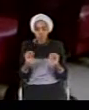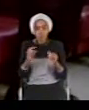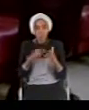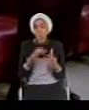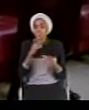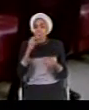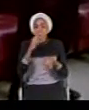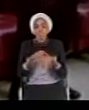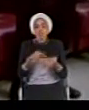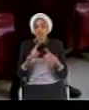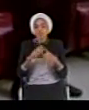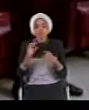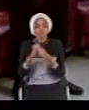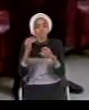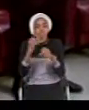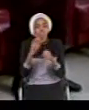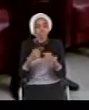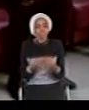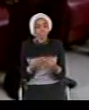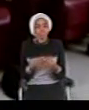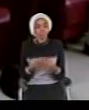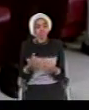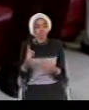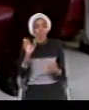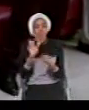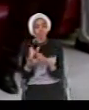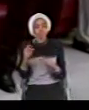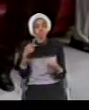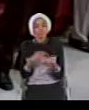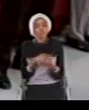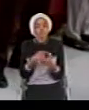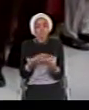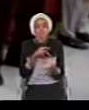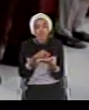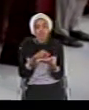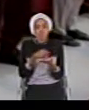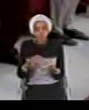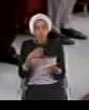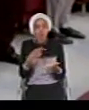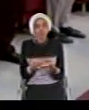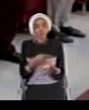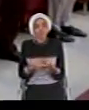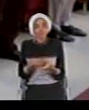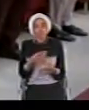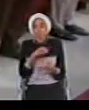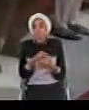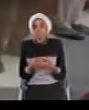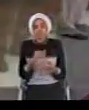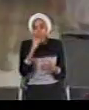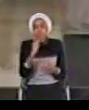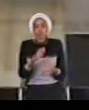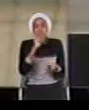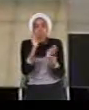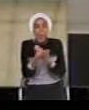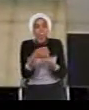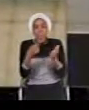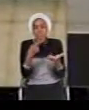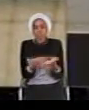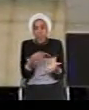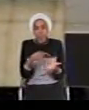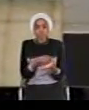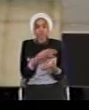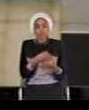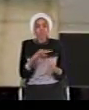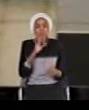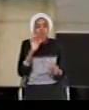that you take the gospel, the full gospel, the pure gospel, the unadulterated gospel, and